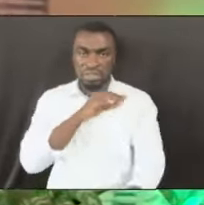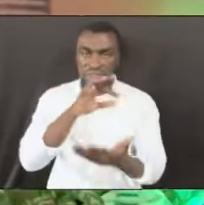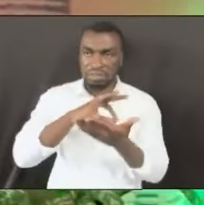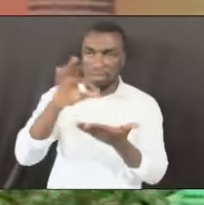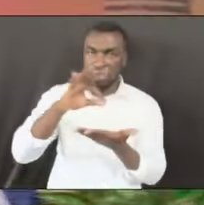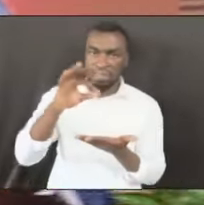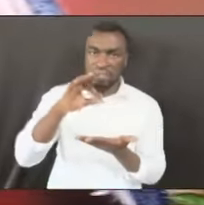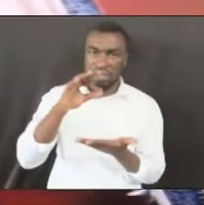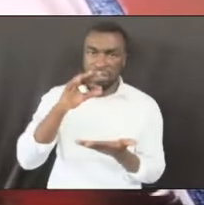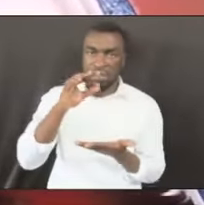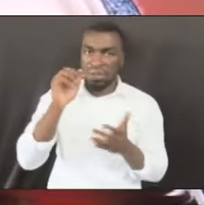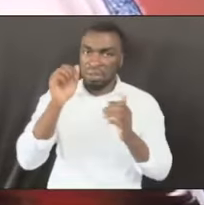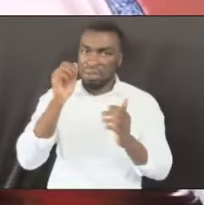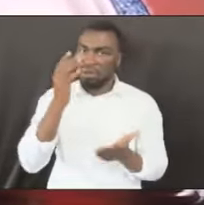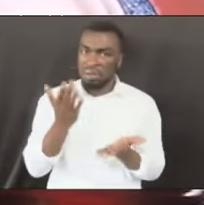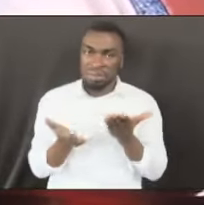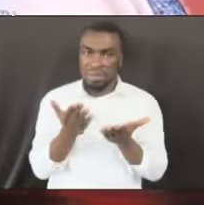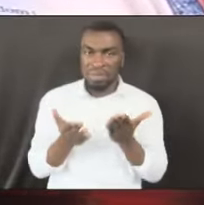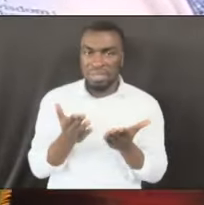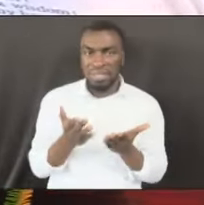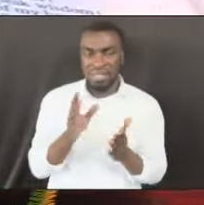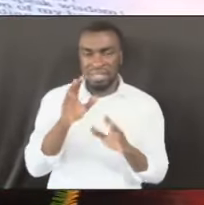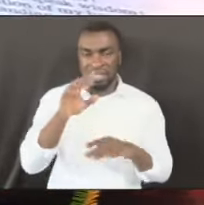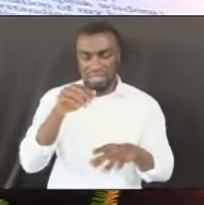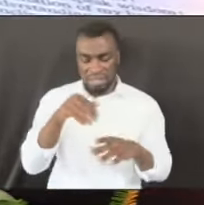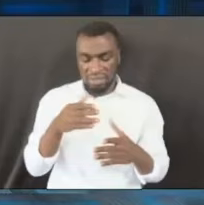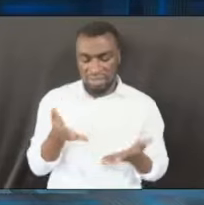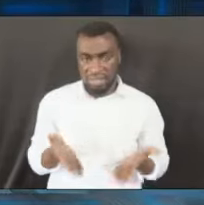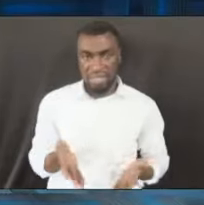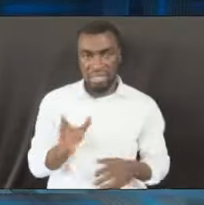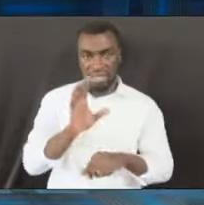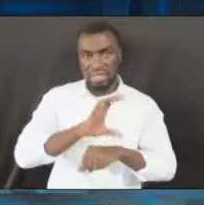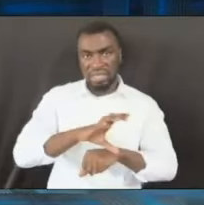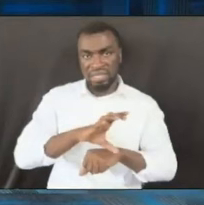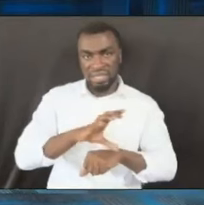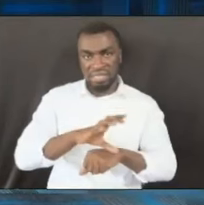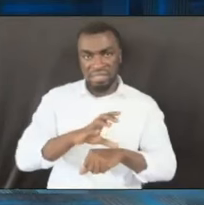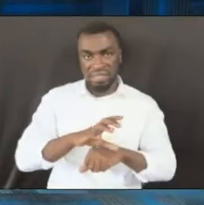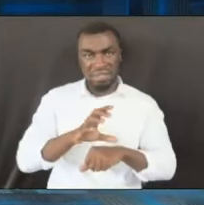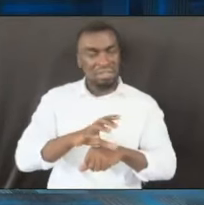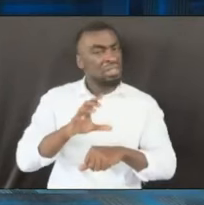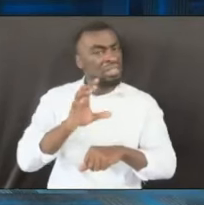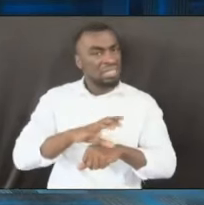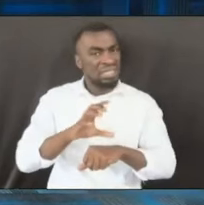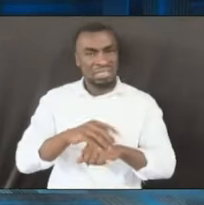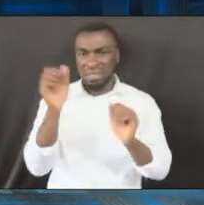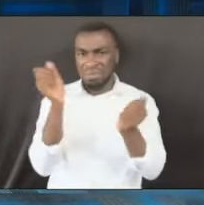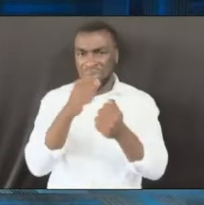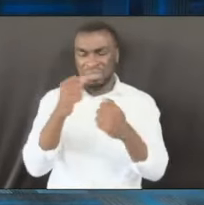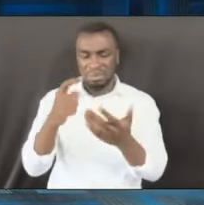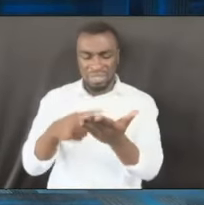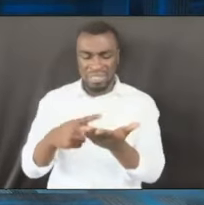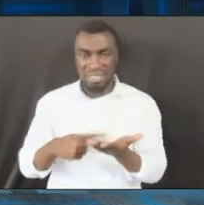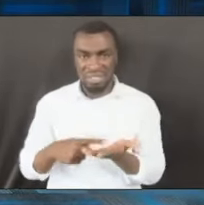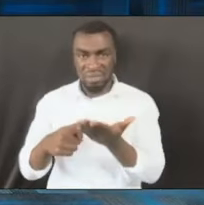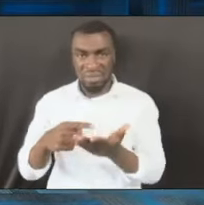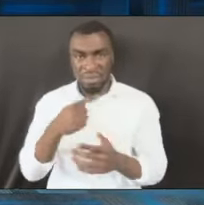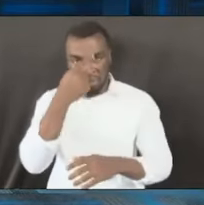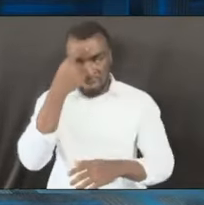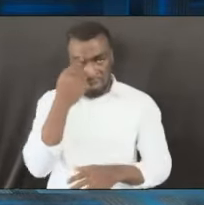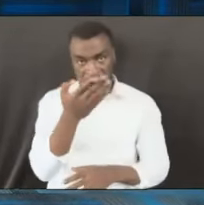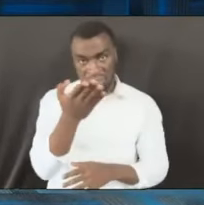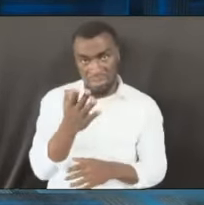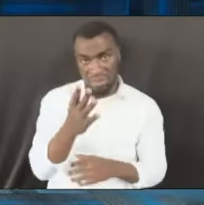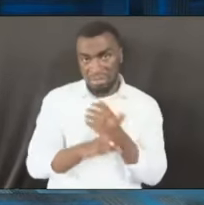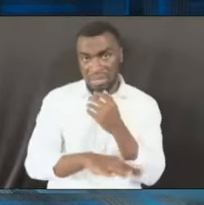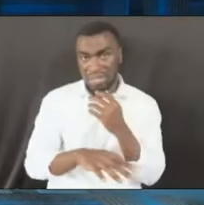You could be in the church here. The church has never discussed you over discipline issues. You don't drink. You are